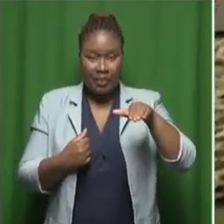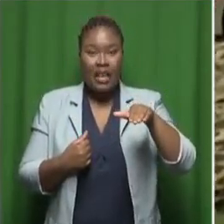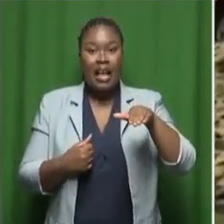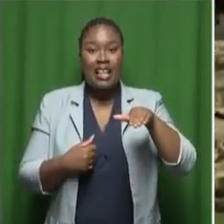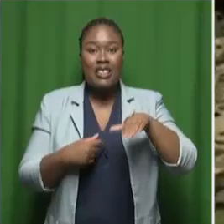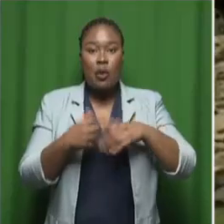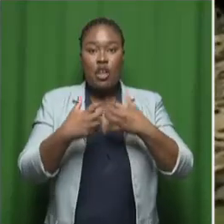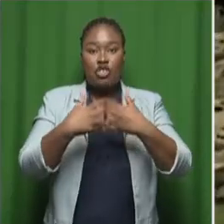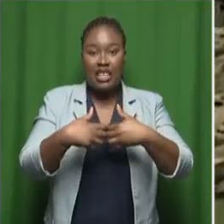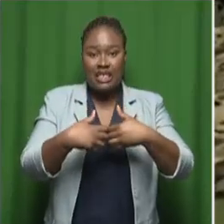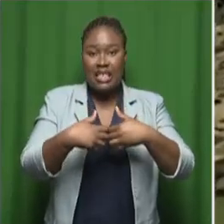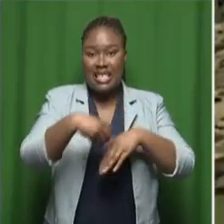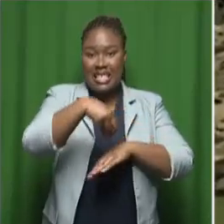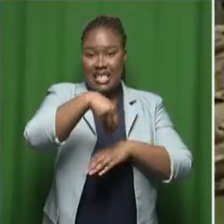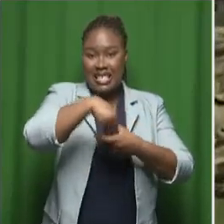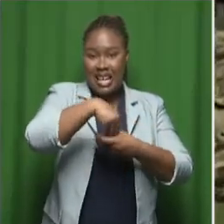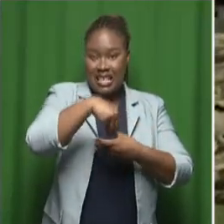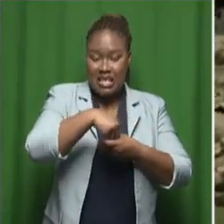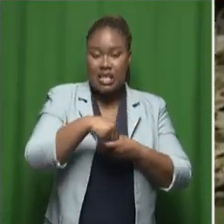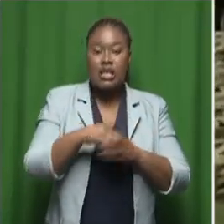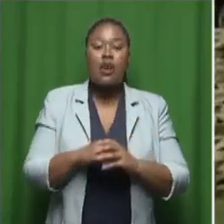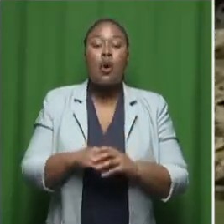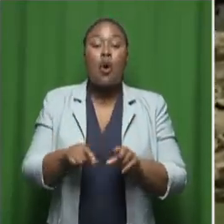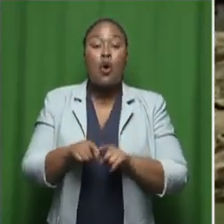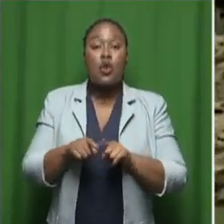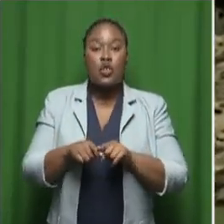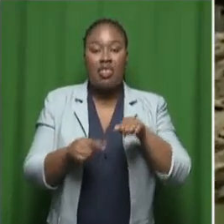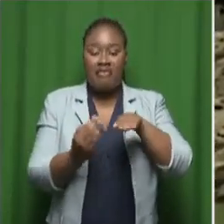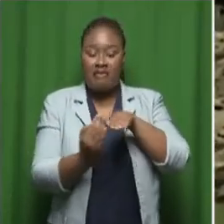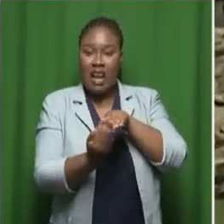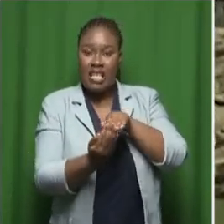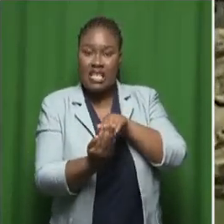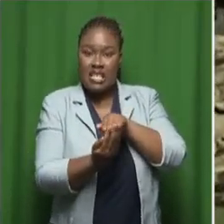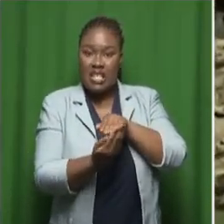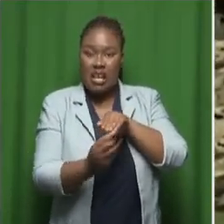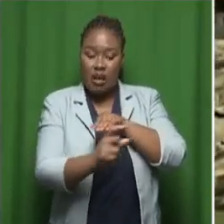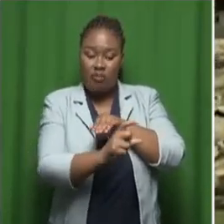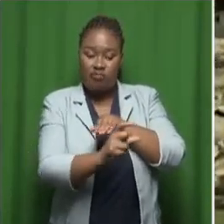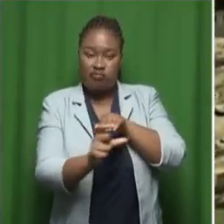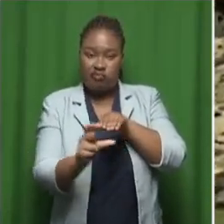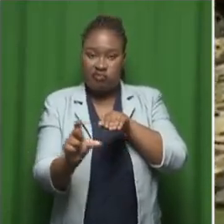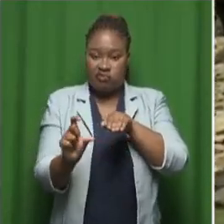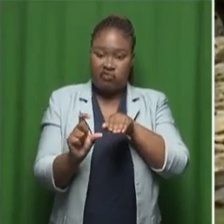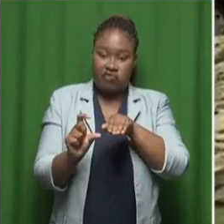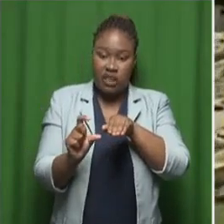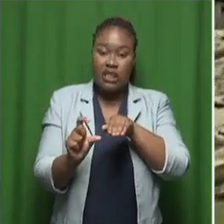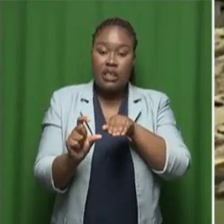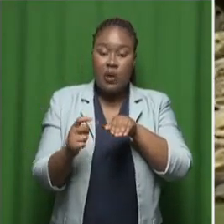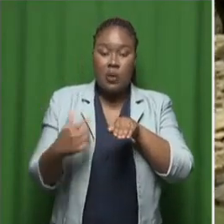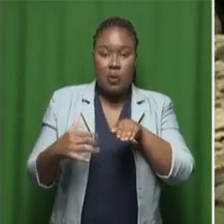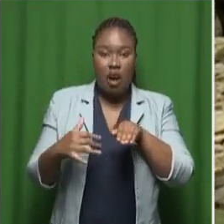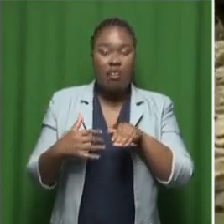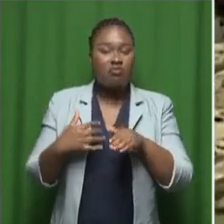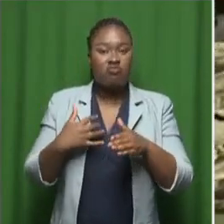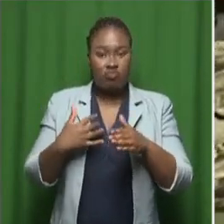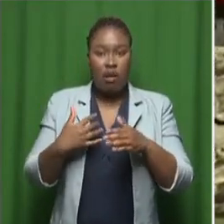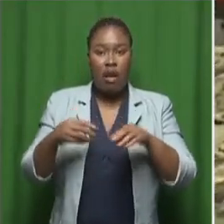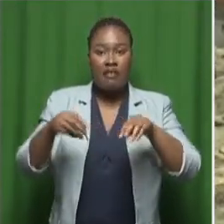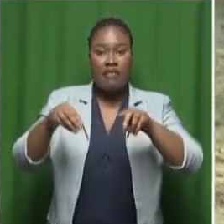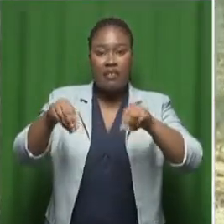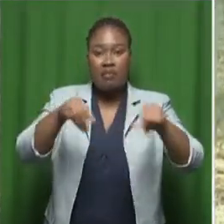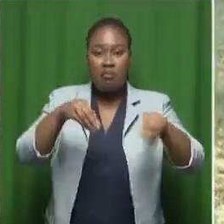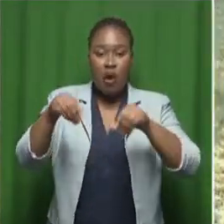And the leading arm suspension that it has in front makes it to handle all rough, rugged terrains and also drive comfortably in the same